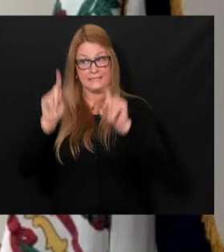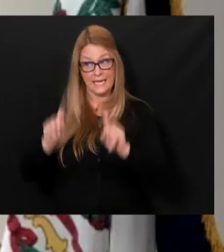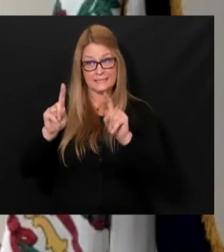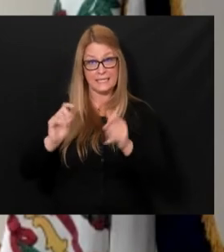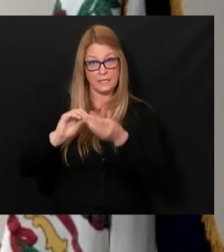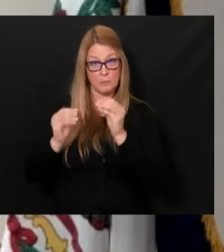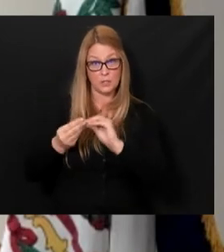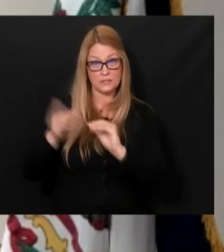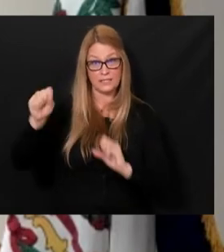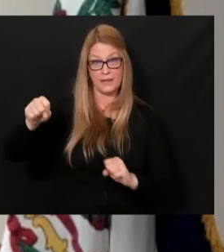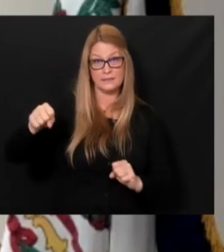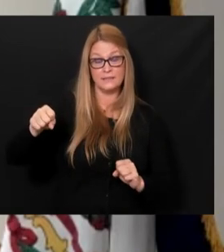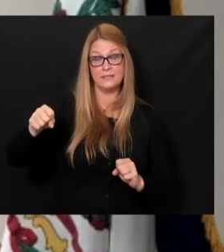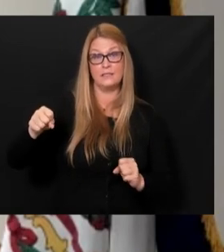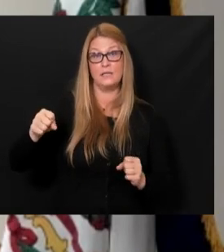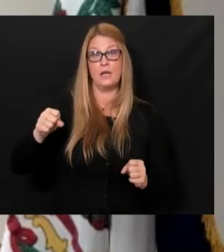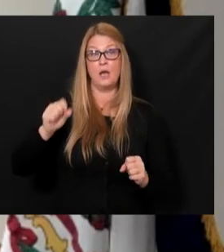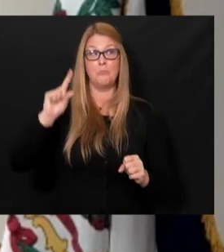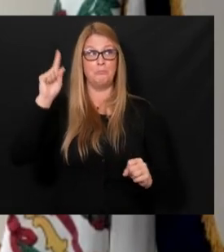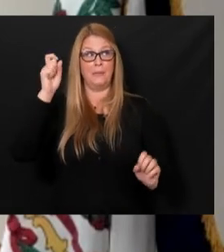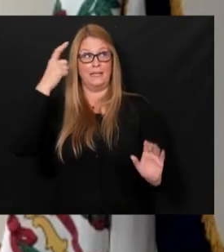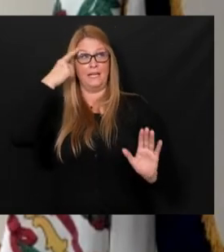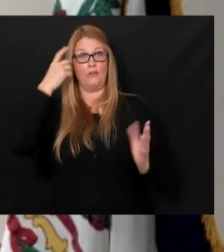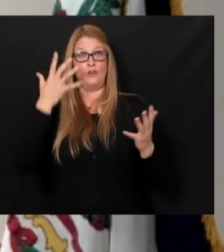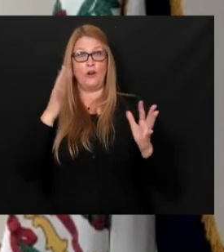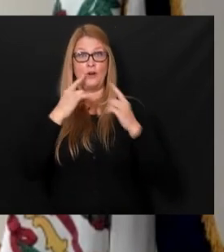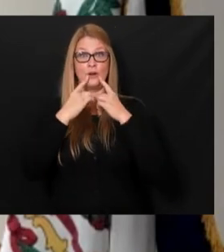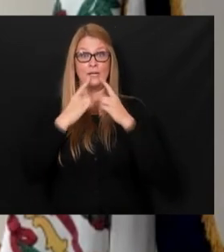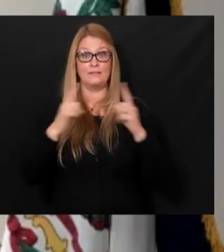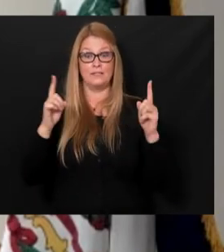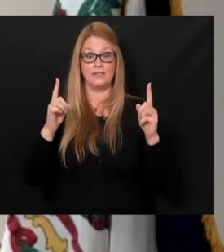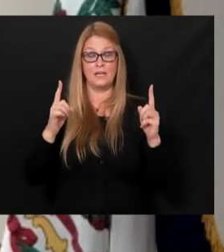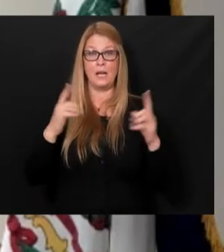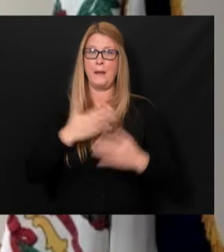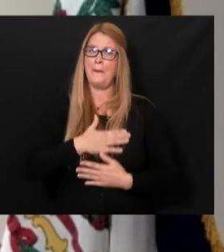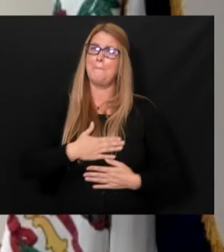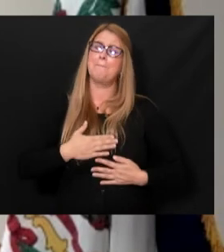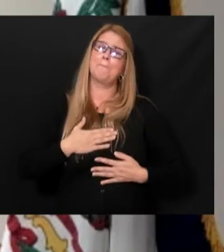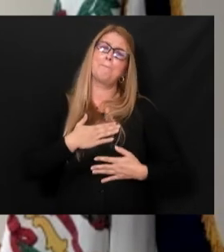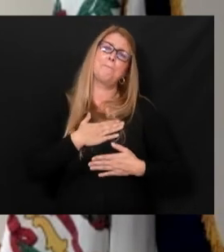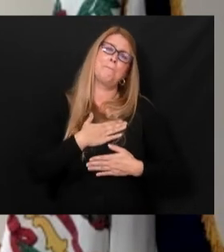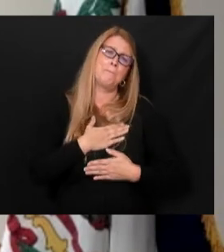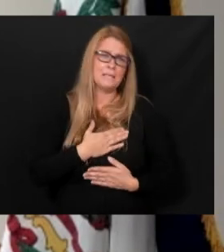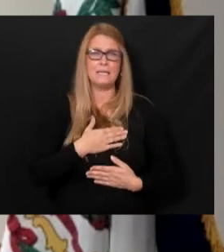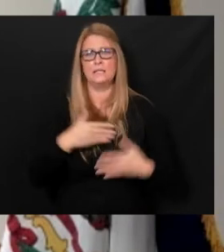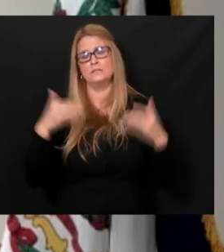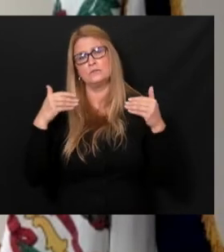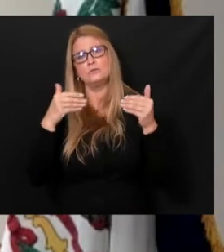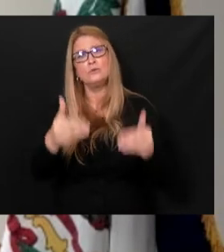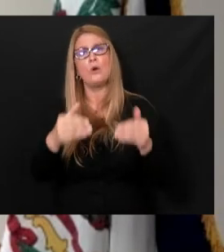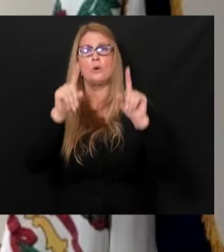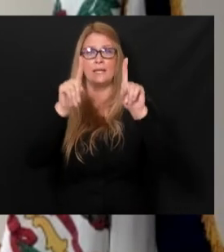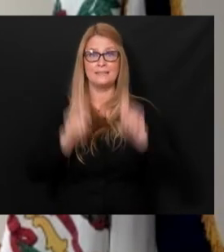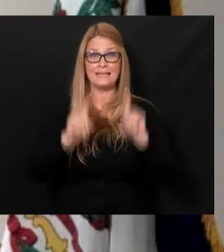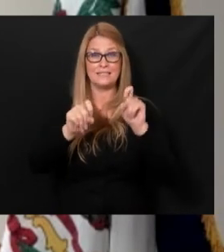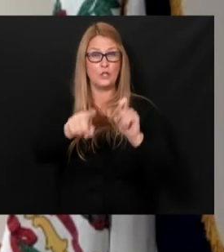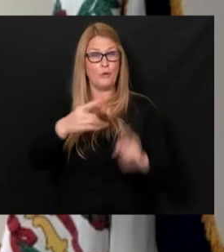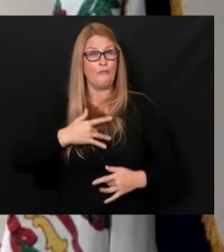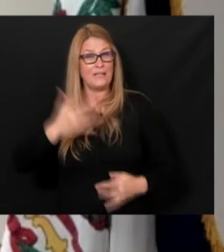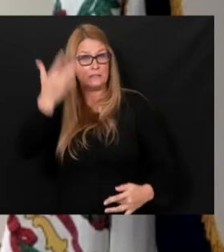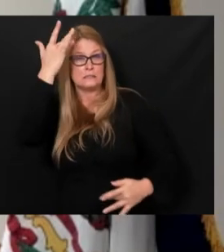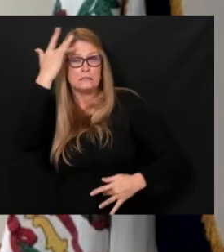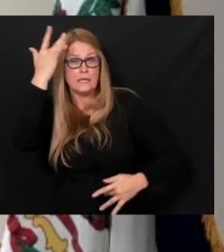doing. And as the governor said, please get tested. If you have any symptoms at all, please get tested. If you're